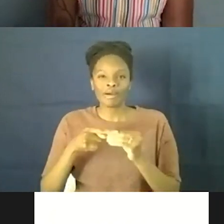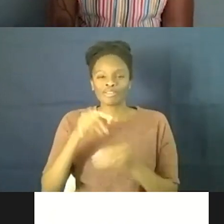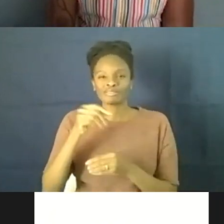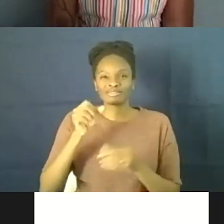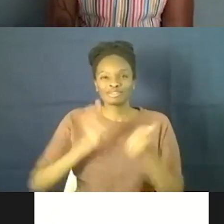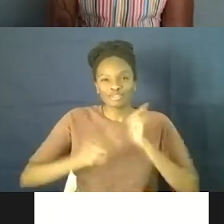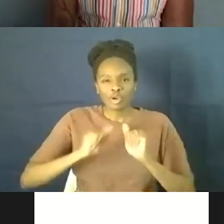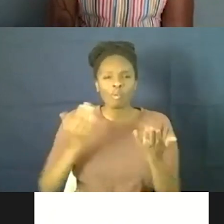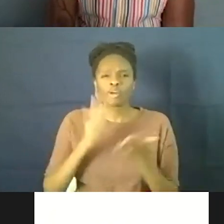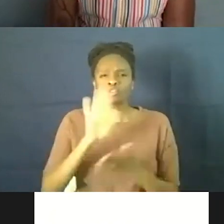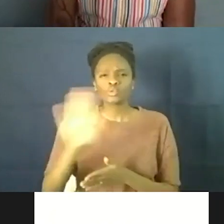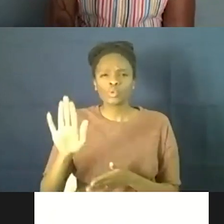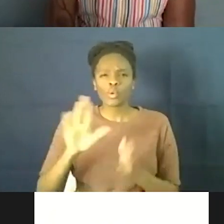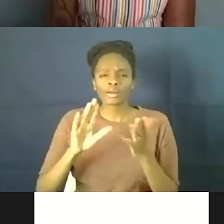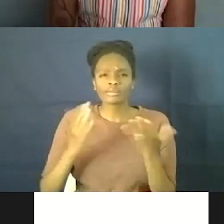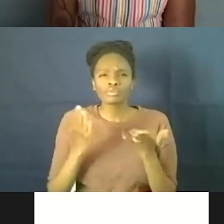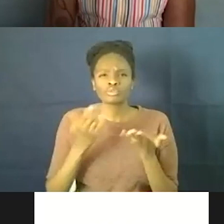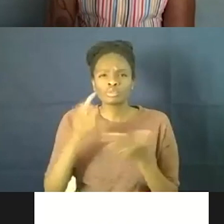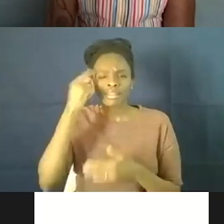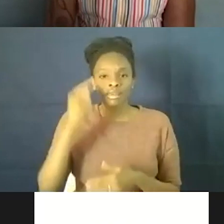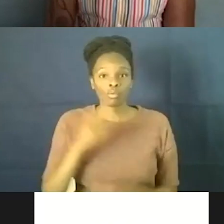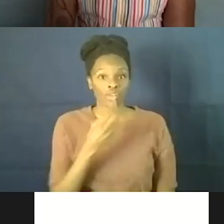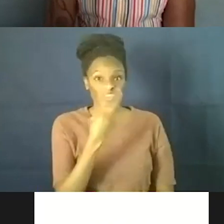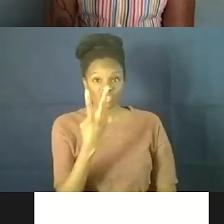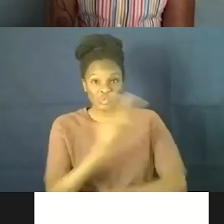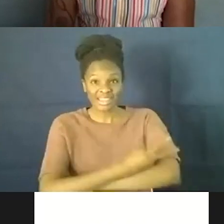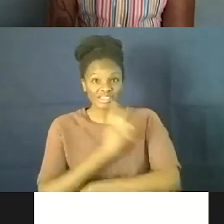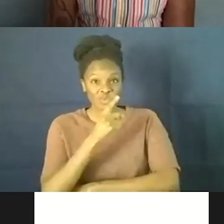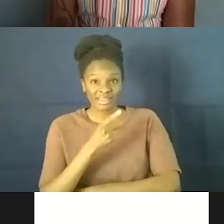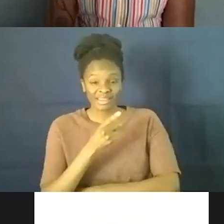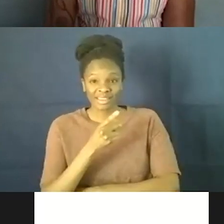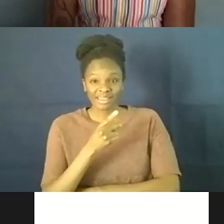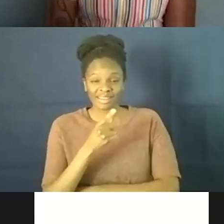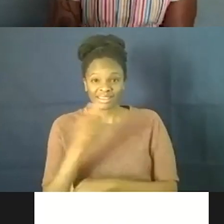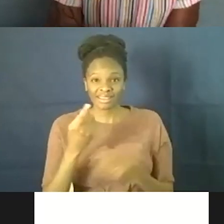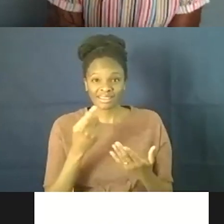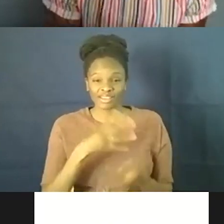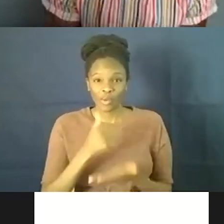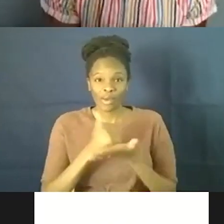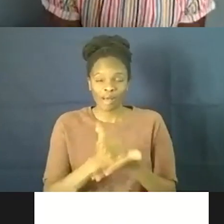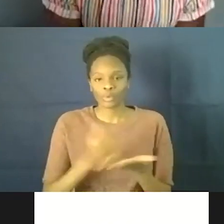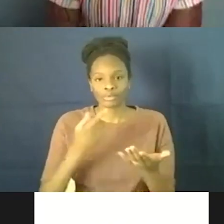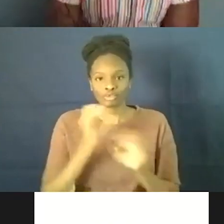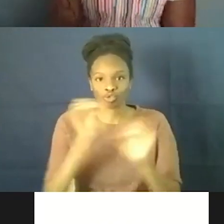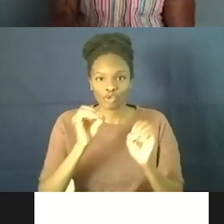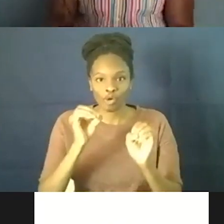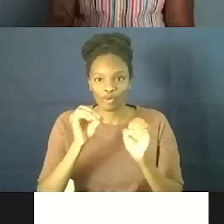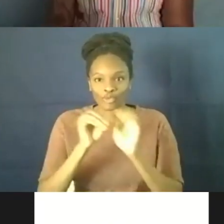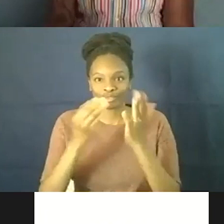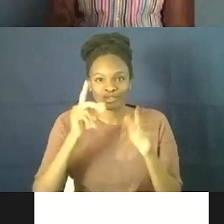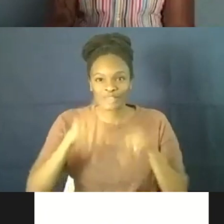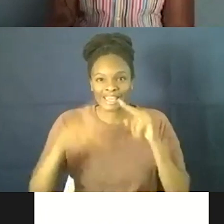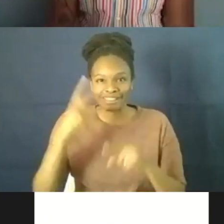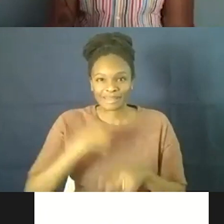impression? Well, those 2 days really helped. There goes the faceless square. Like, in